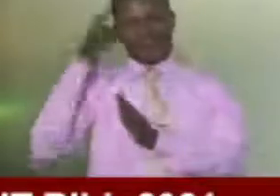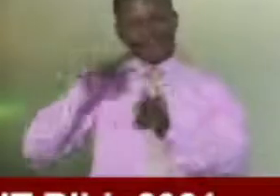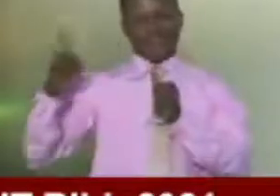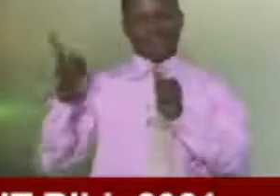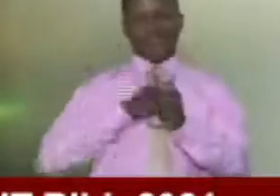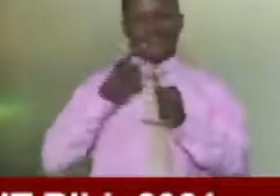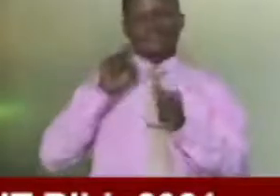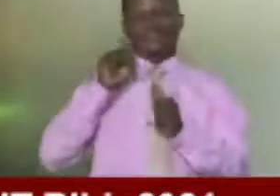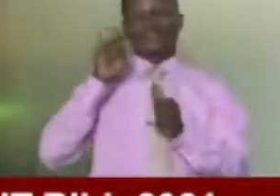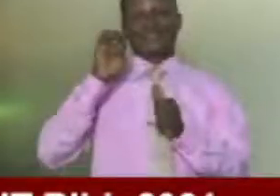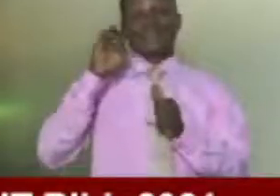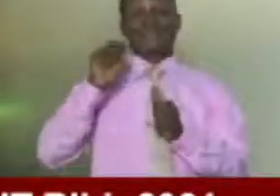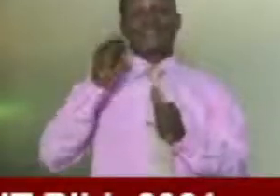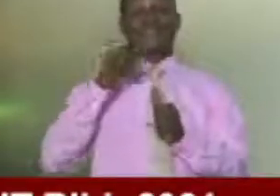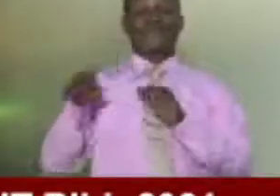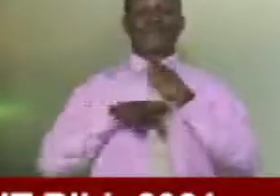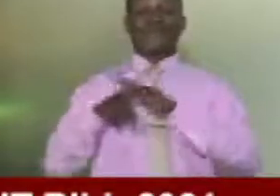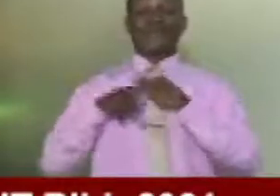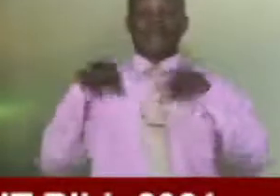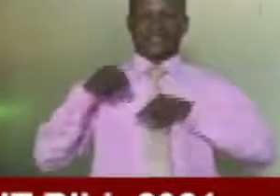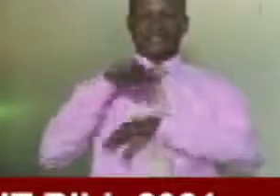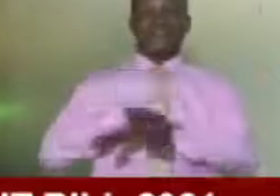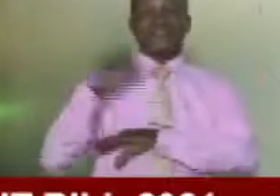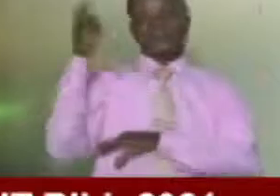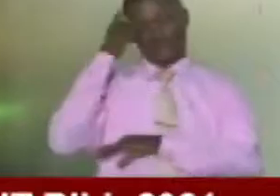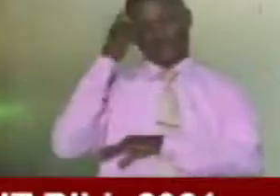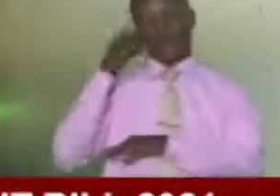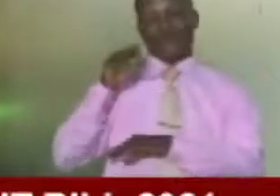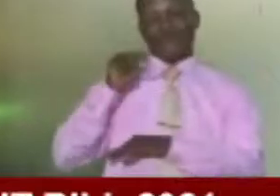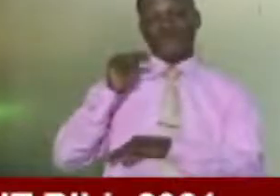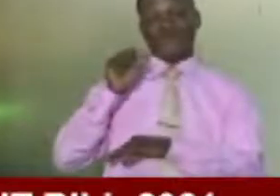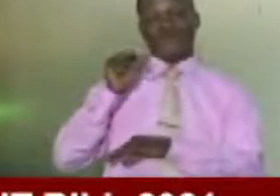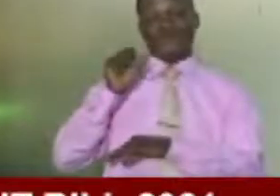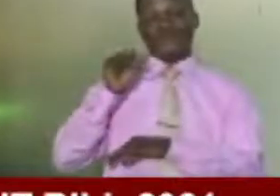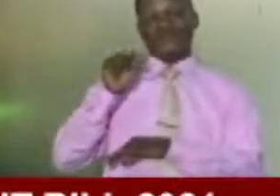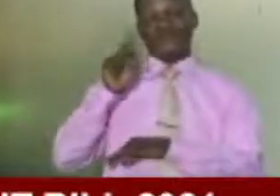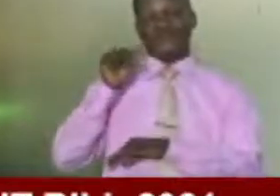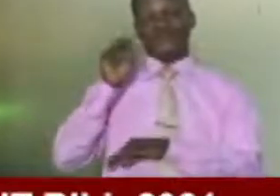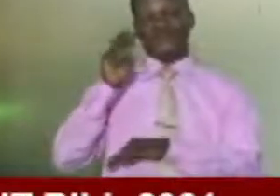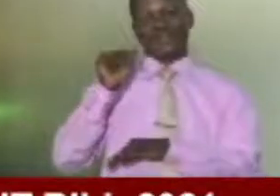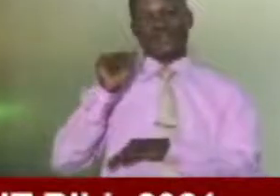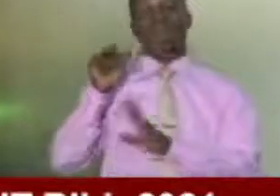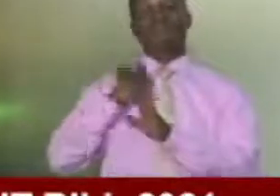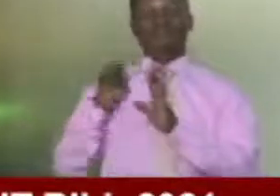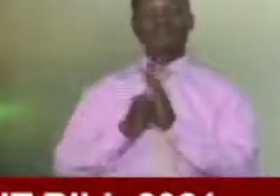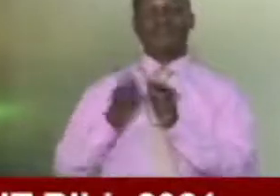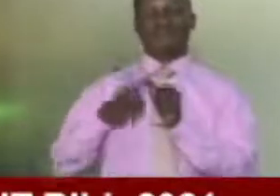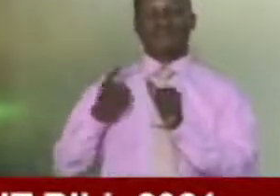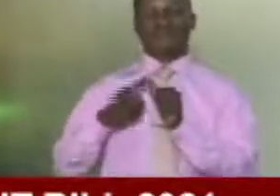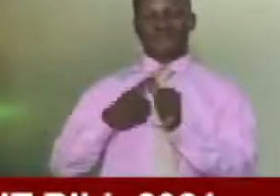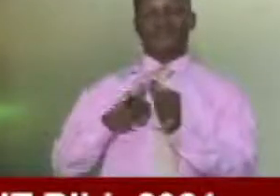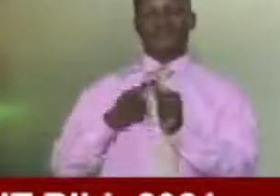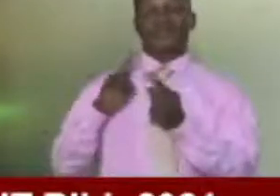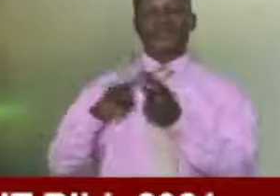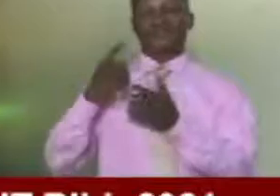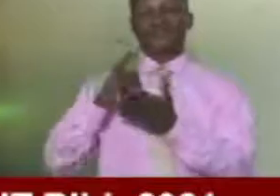I have the governor of Nasarawa State, amidst others that are going to be discussing our first line of